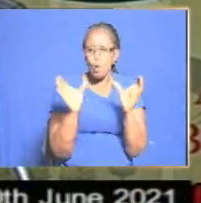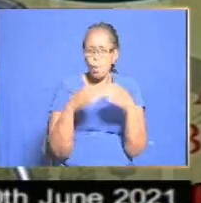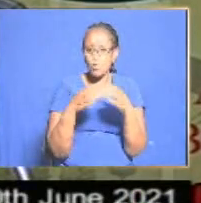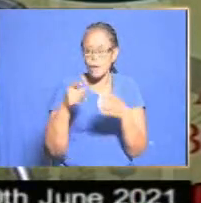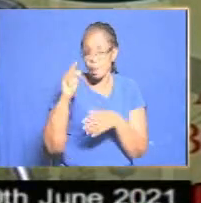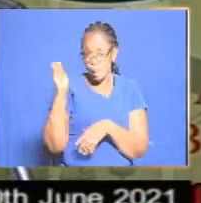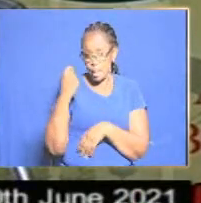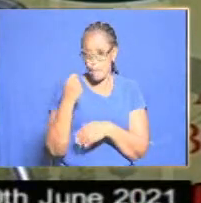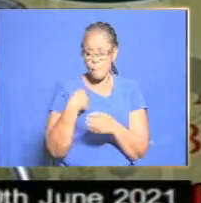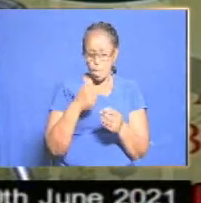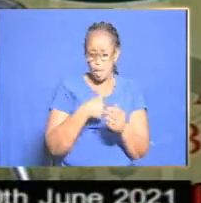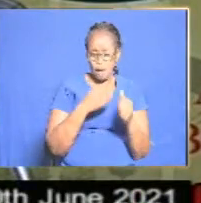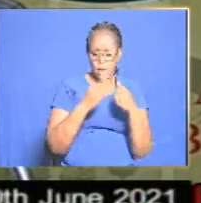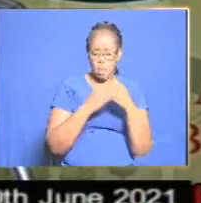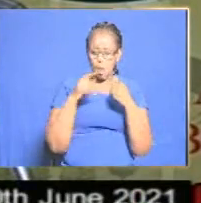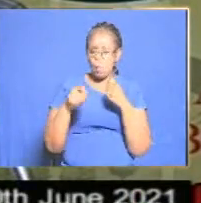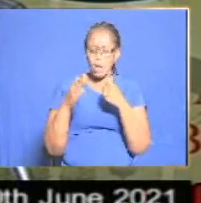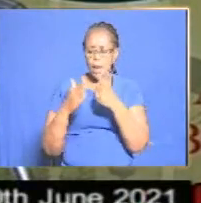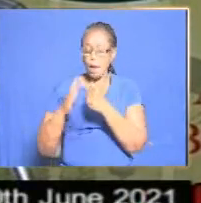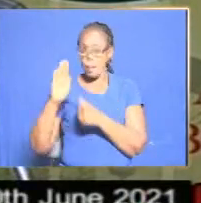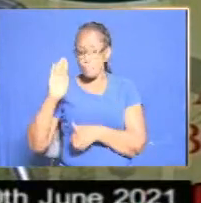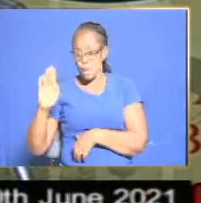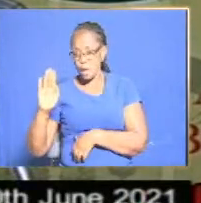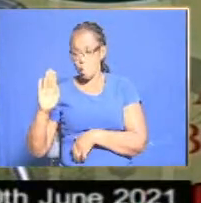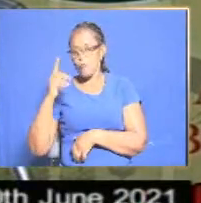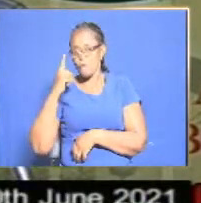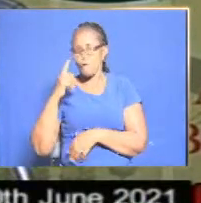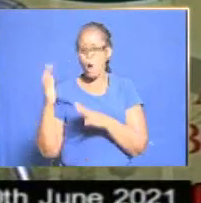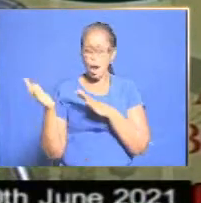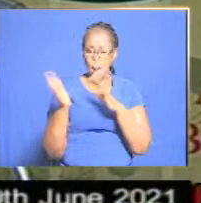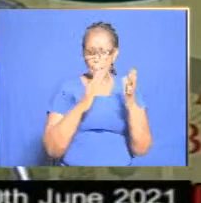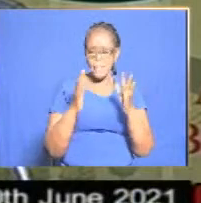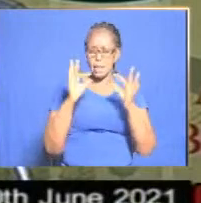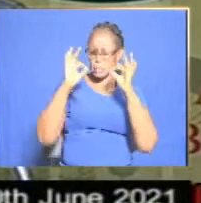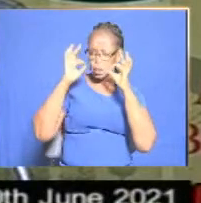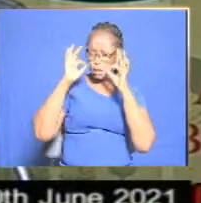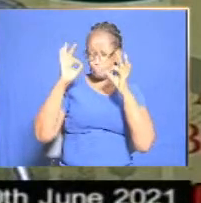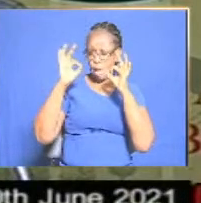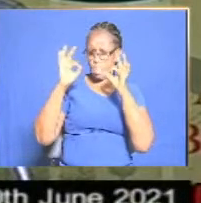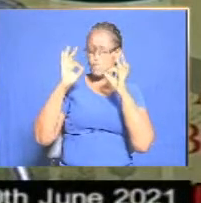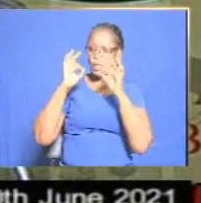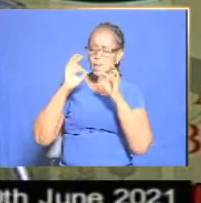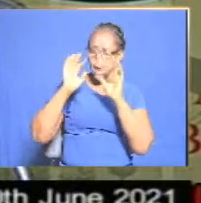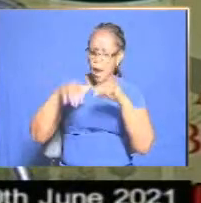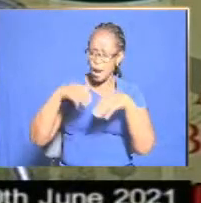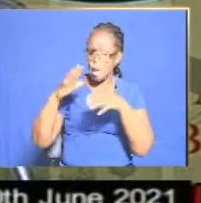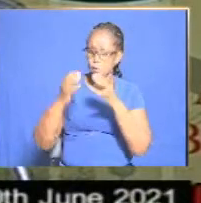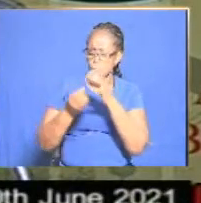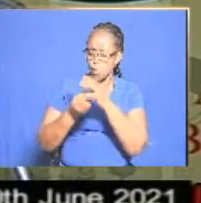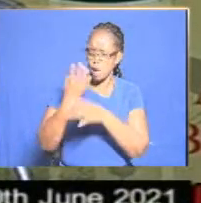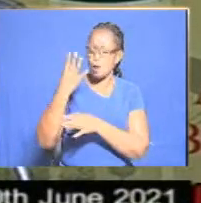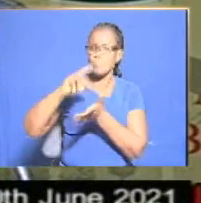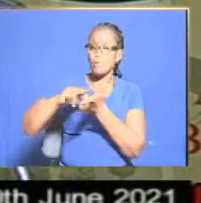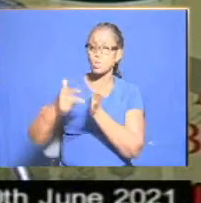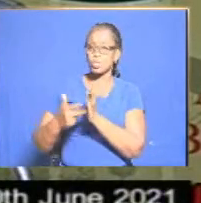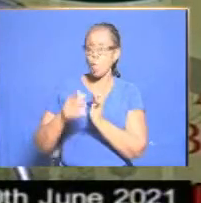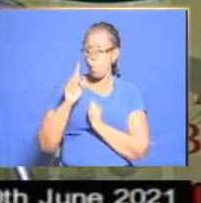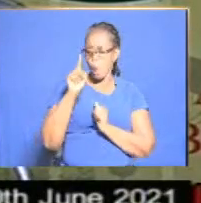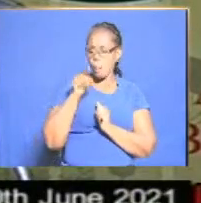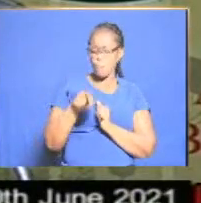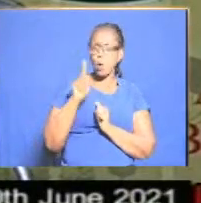Kenya shilling 8.9 billion for the Climate Smart Agricultural Productivity Project, Kenya shilling 1.1